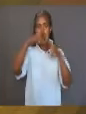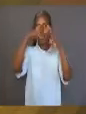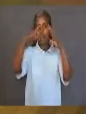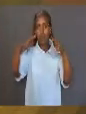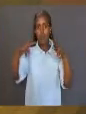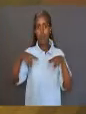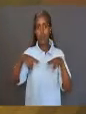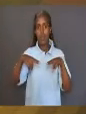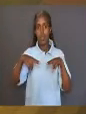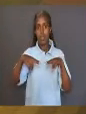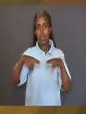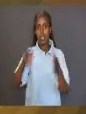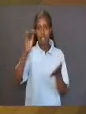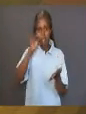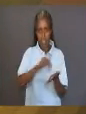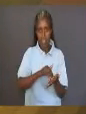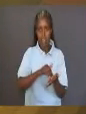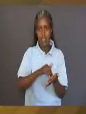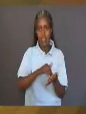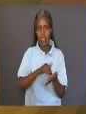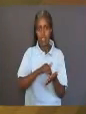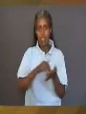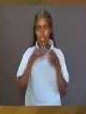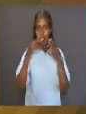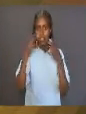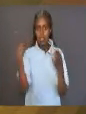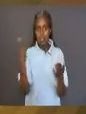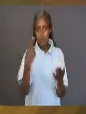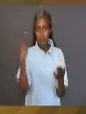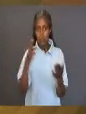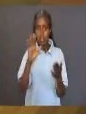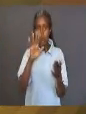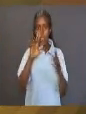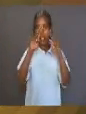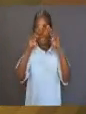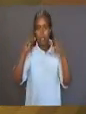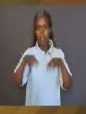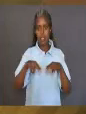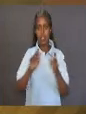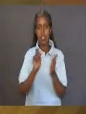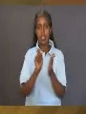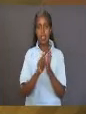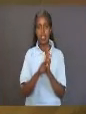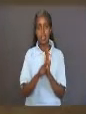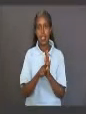polygon. Again, let us use the pentagon as an